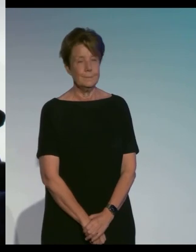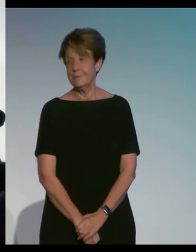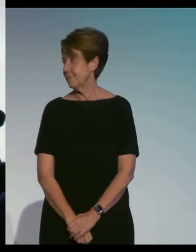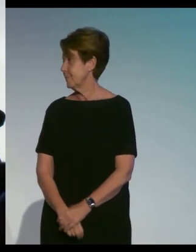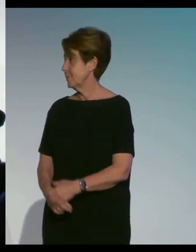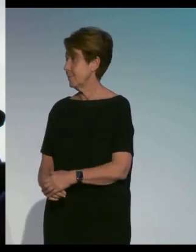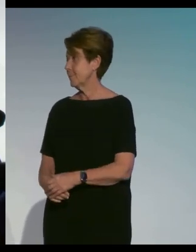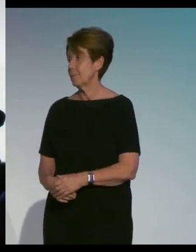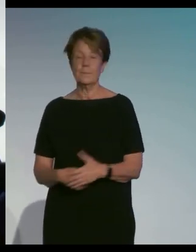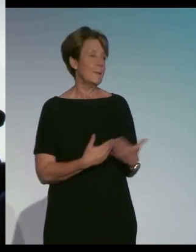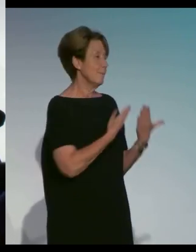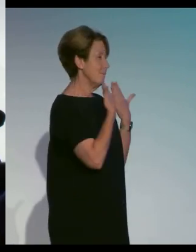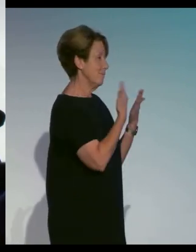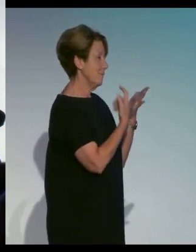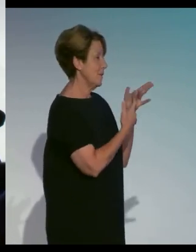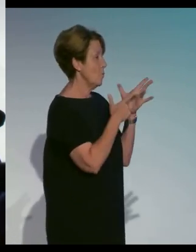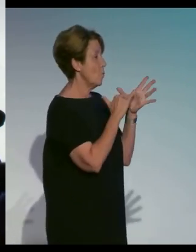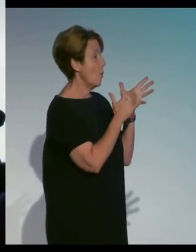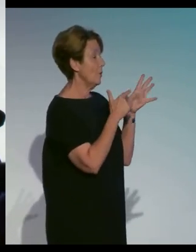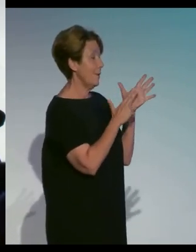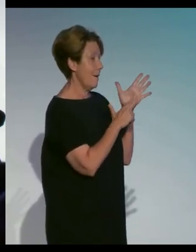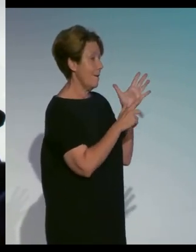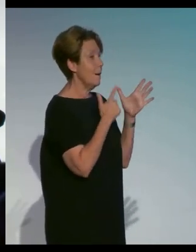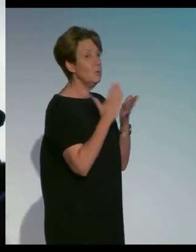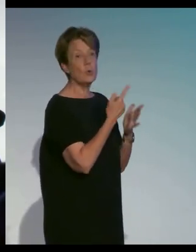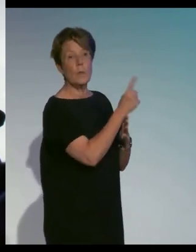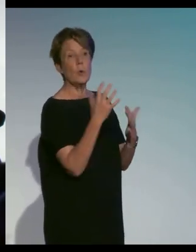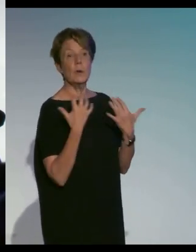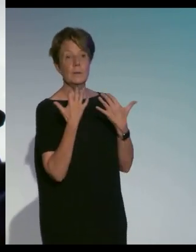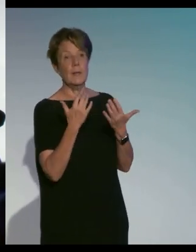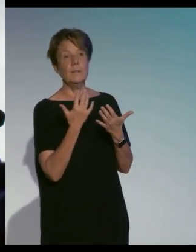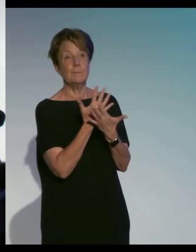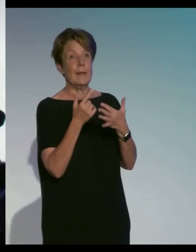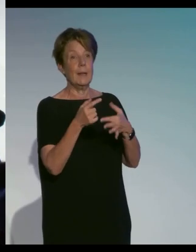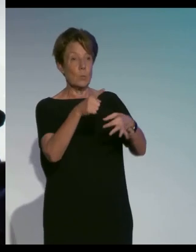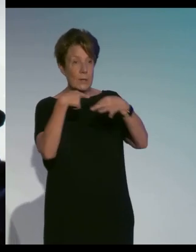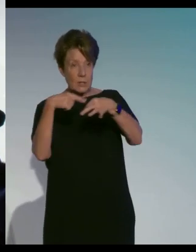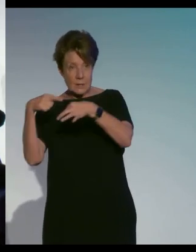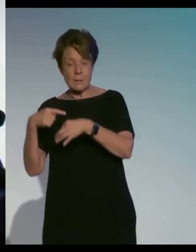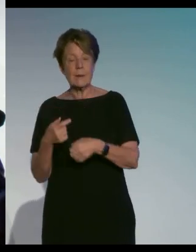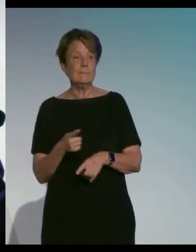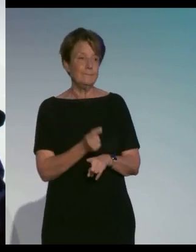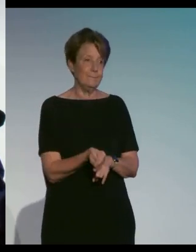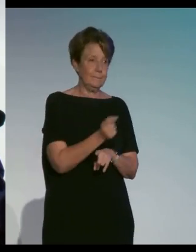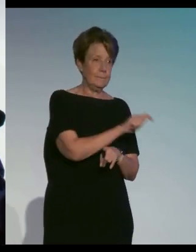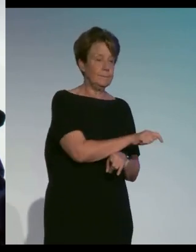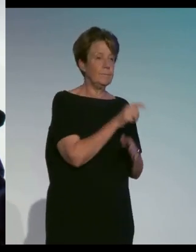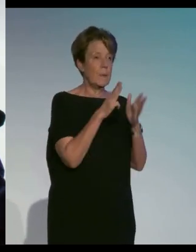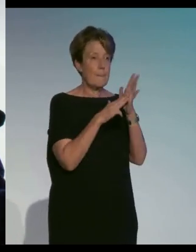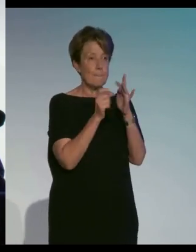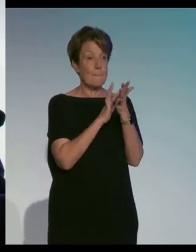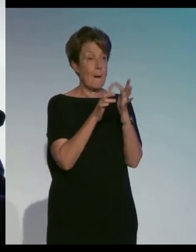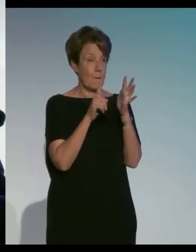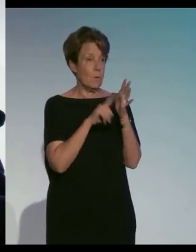Thank you, Rosanna. I know, I'm sure the audience has lots of questions, but we'll move on to now Michael to hear from you for